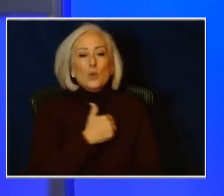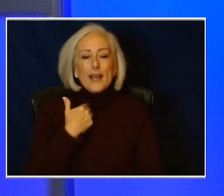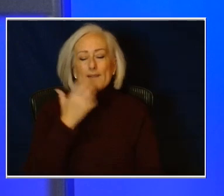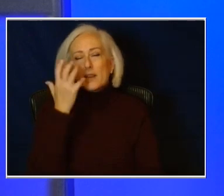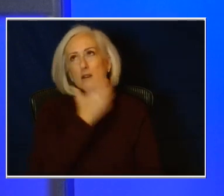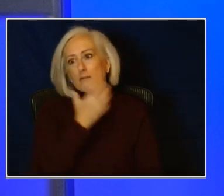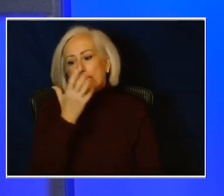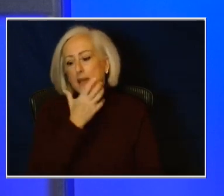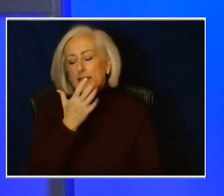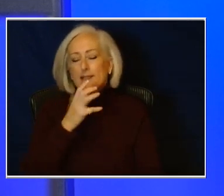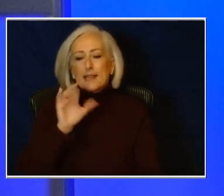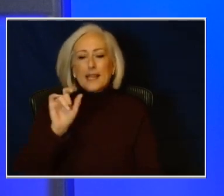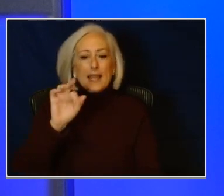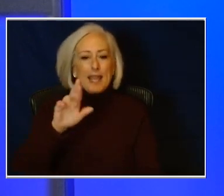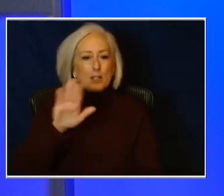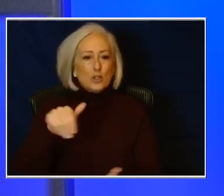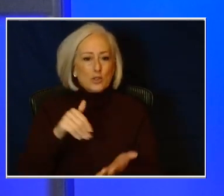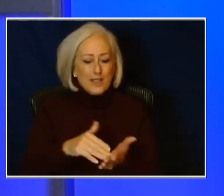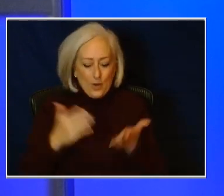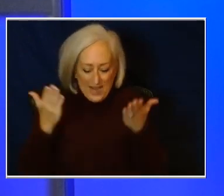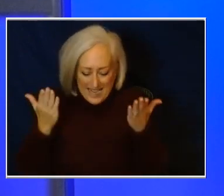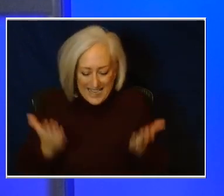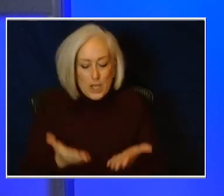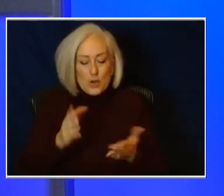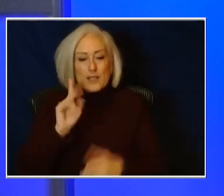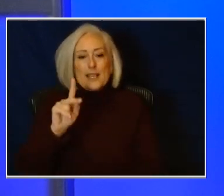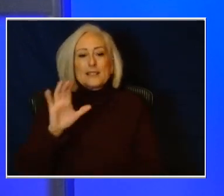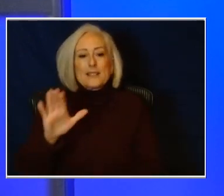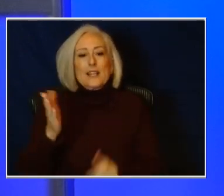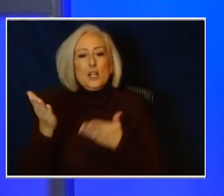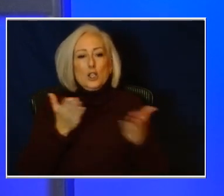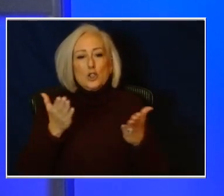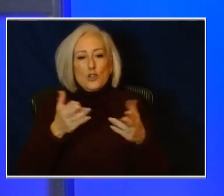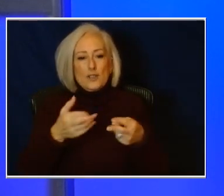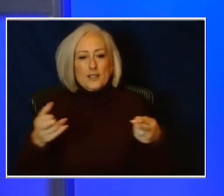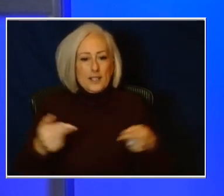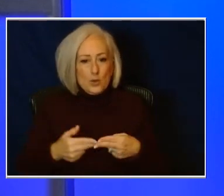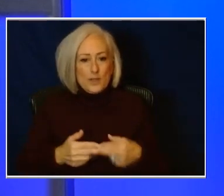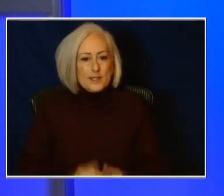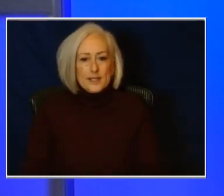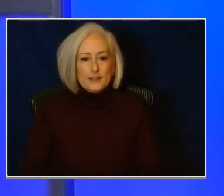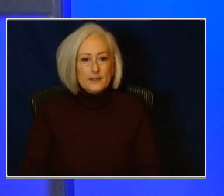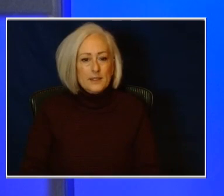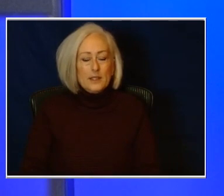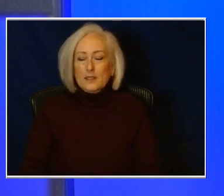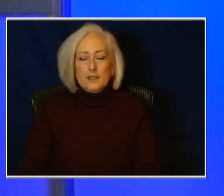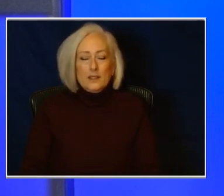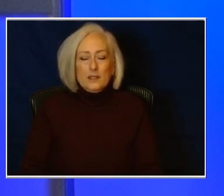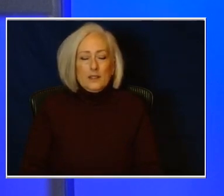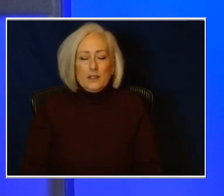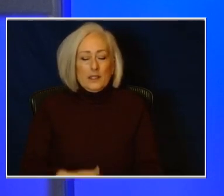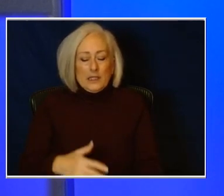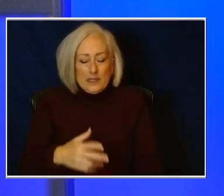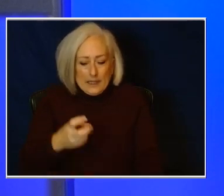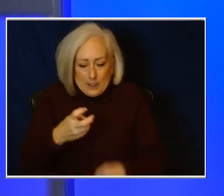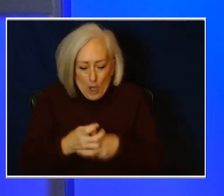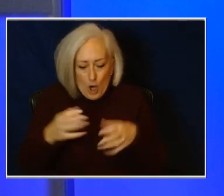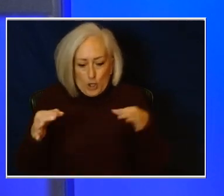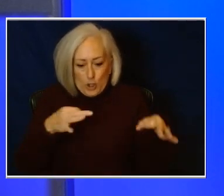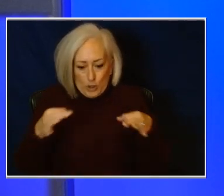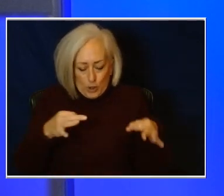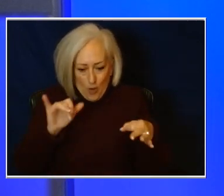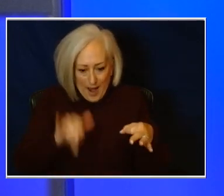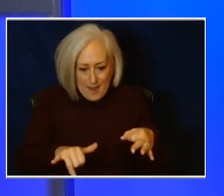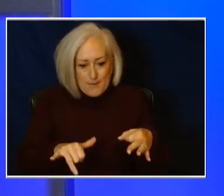here in Kansas City that's serving this region. And it's just really hard to sort of describe all of that in words, but this